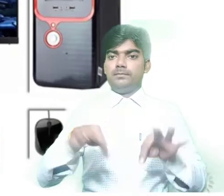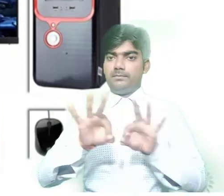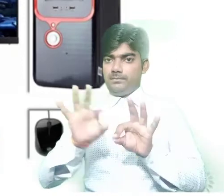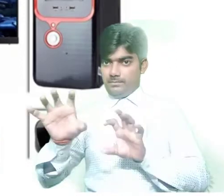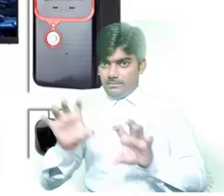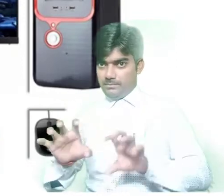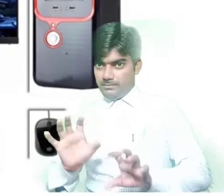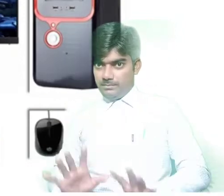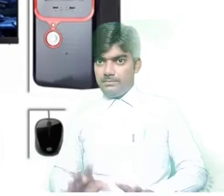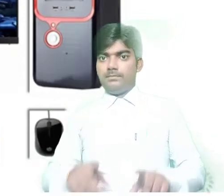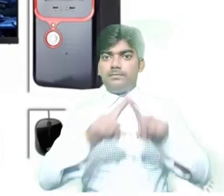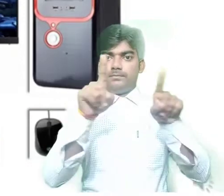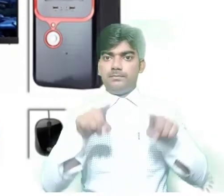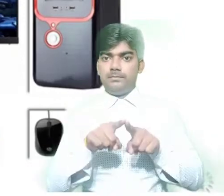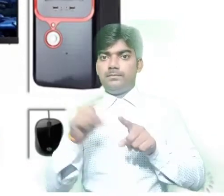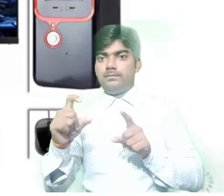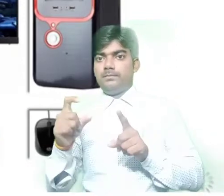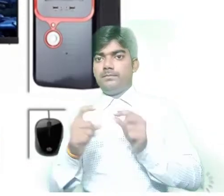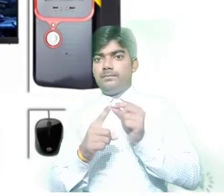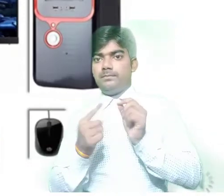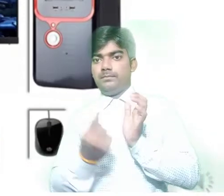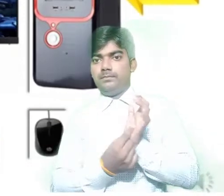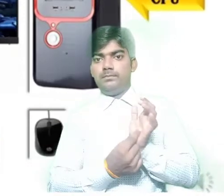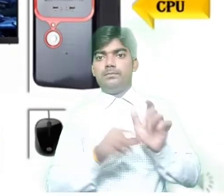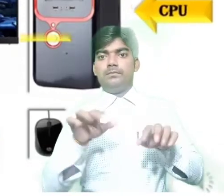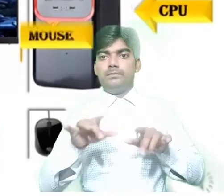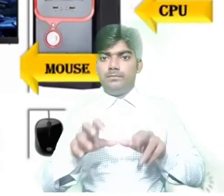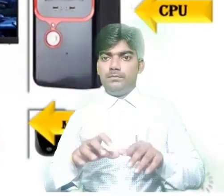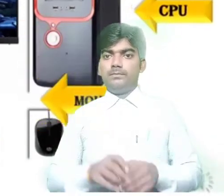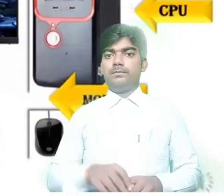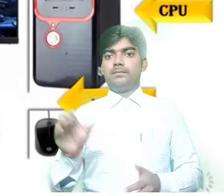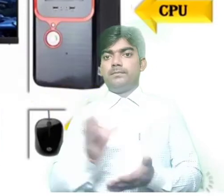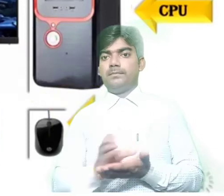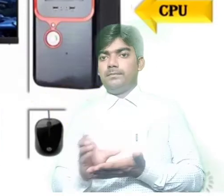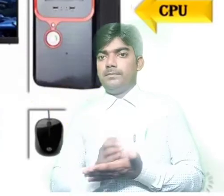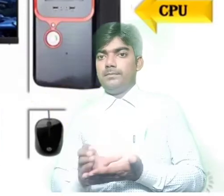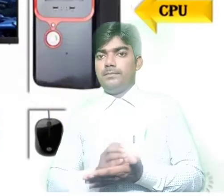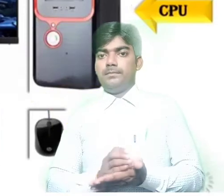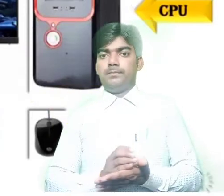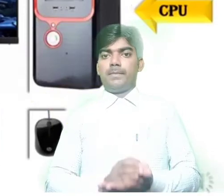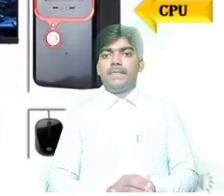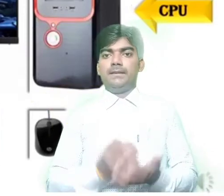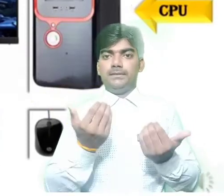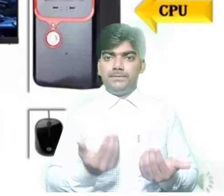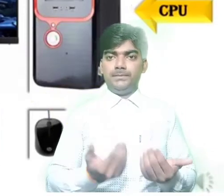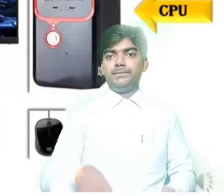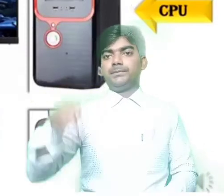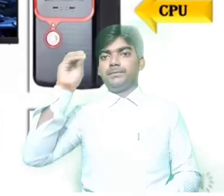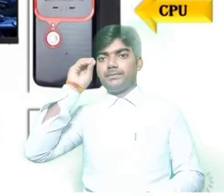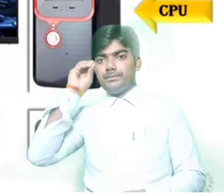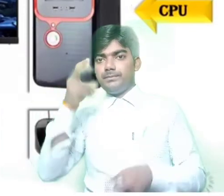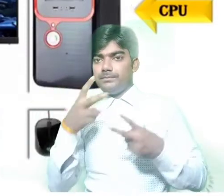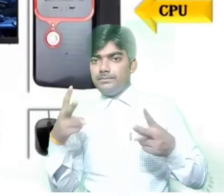that has four main parts. Monitor, CPU, Keyboard and Mouse. Let us learn about these